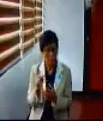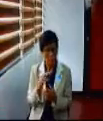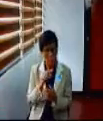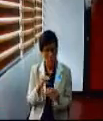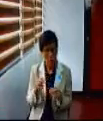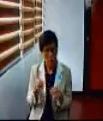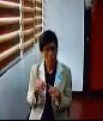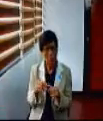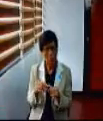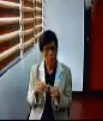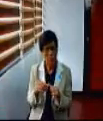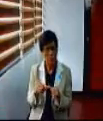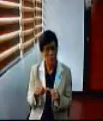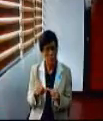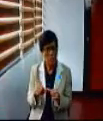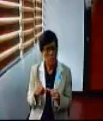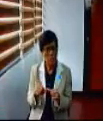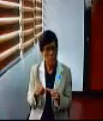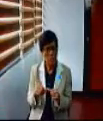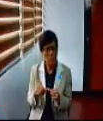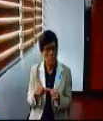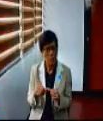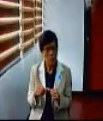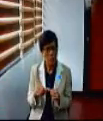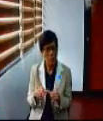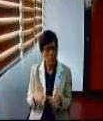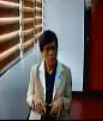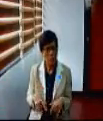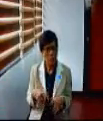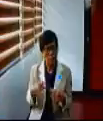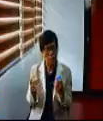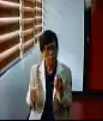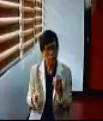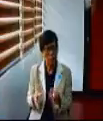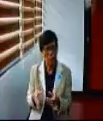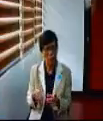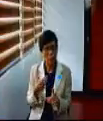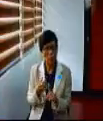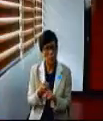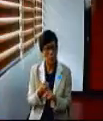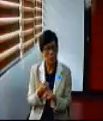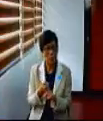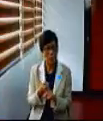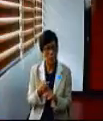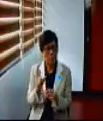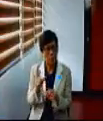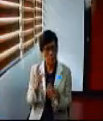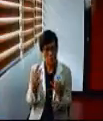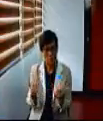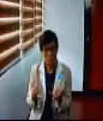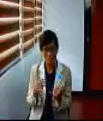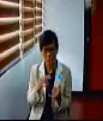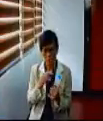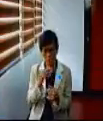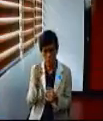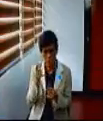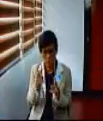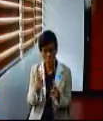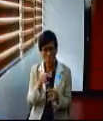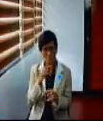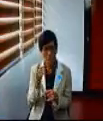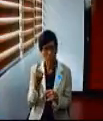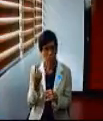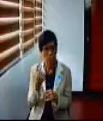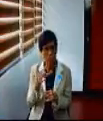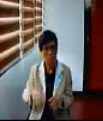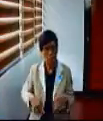to these adverse impacts. But above everything else, and this is often overlooked, not only not to cause or